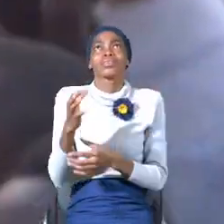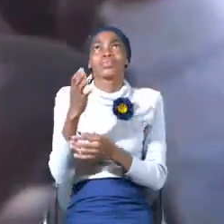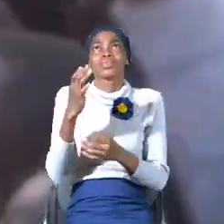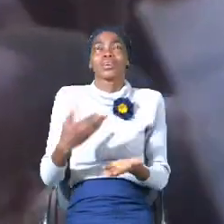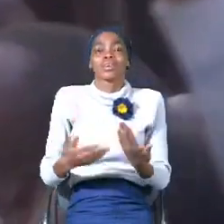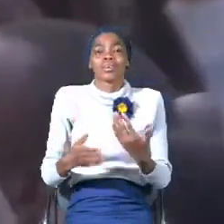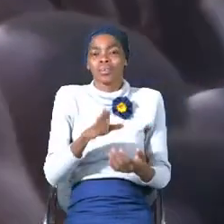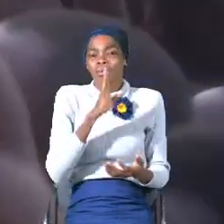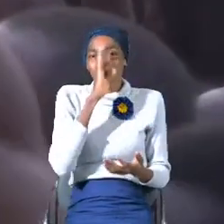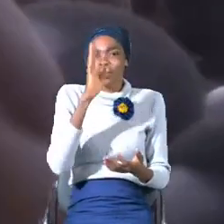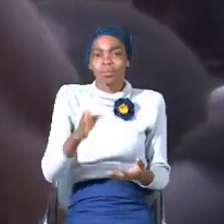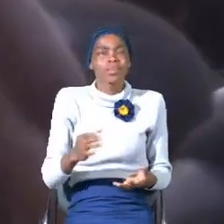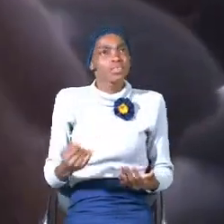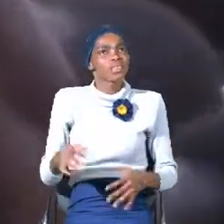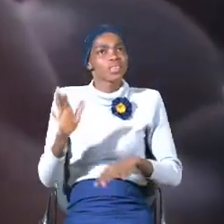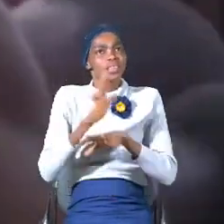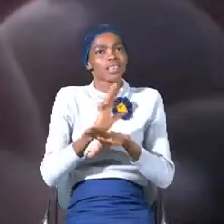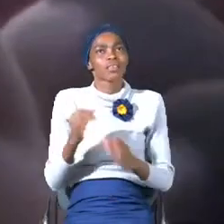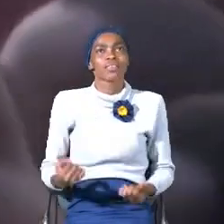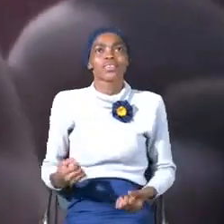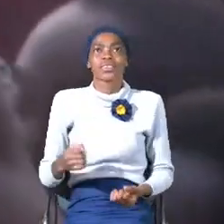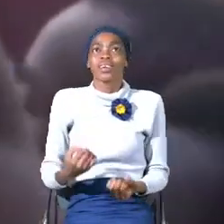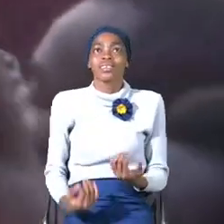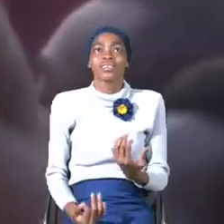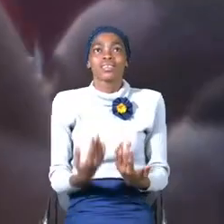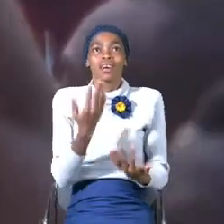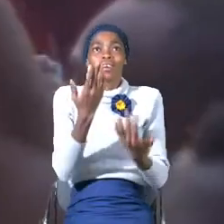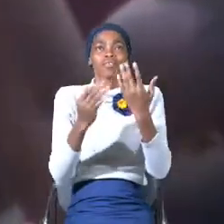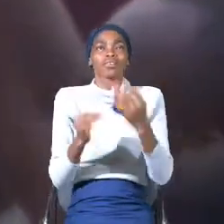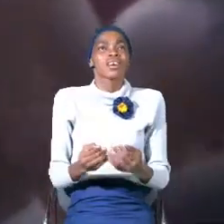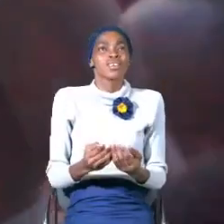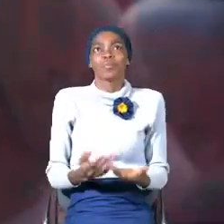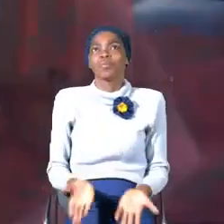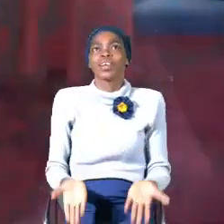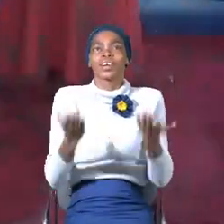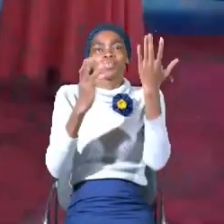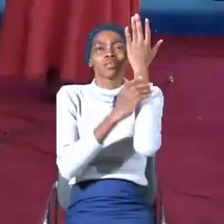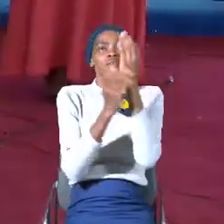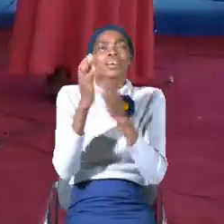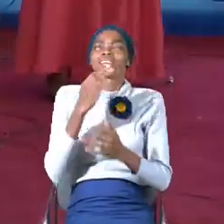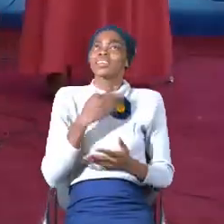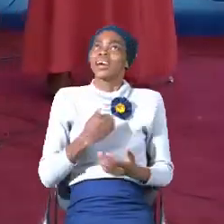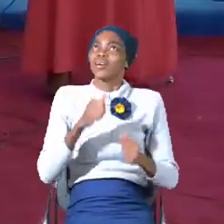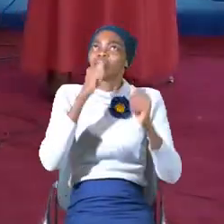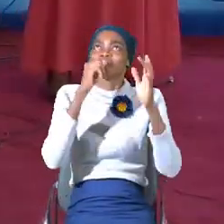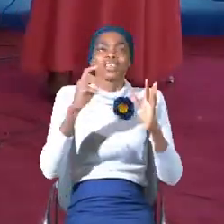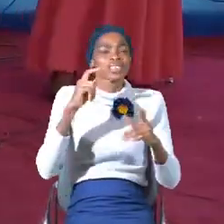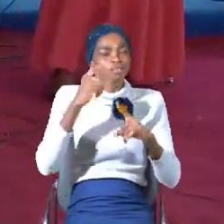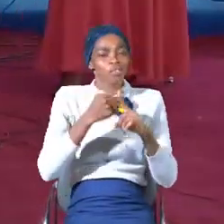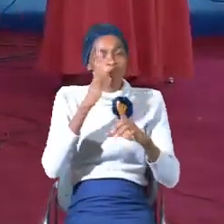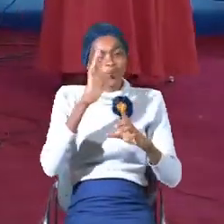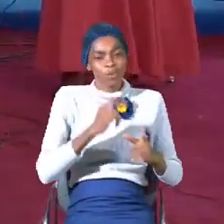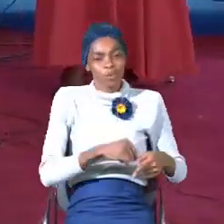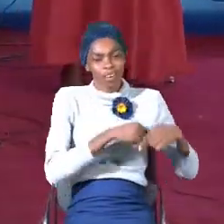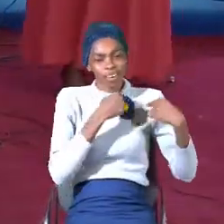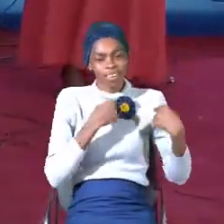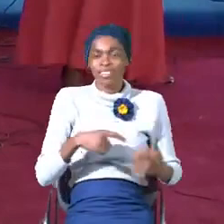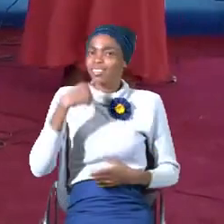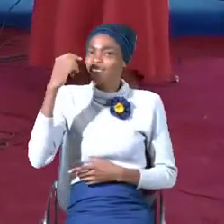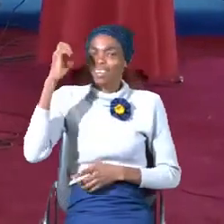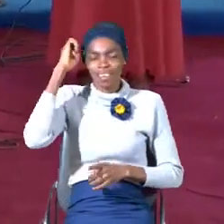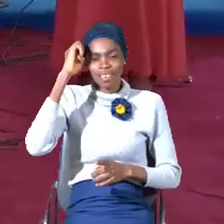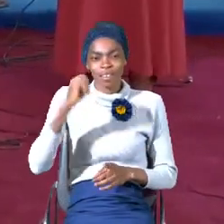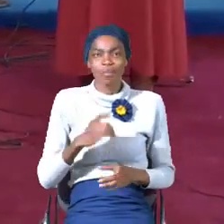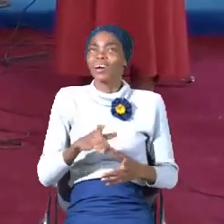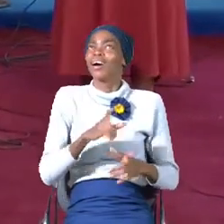evening sacrifice. Lift your hands and bless him. Bless him from your heart. Tell him, Lord, I love